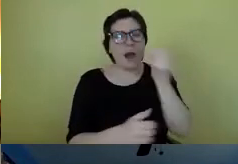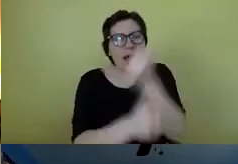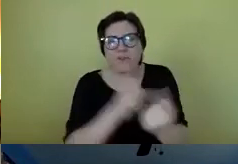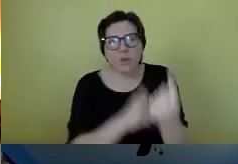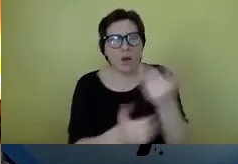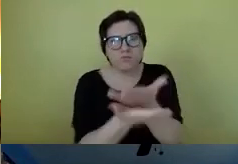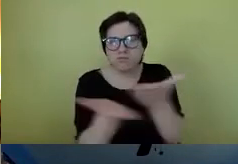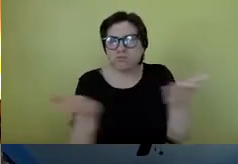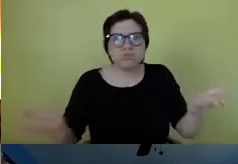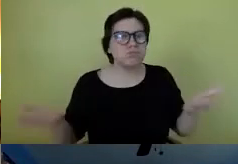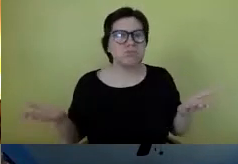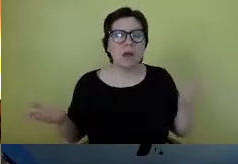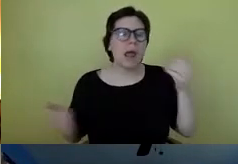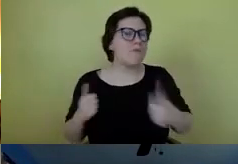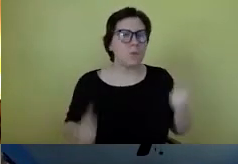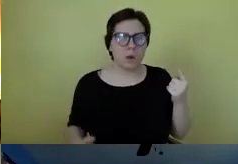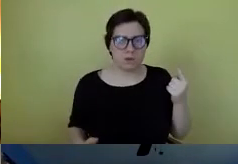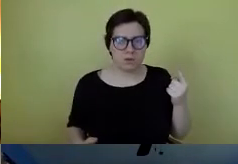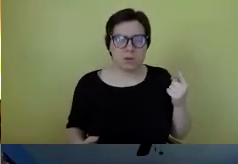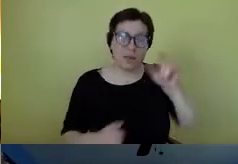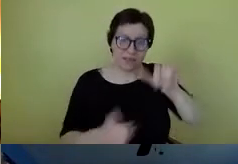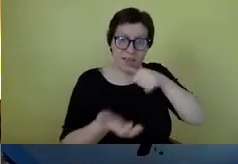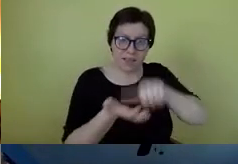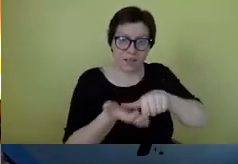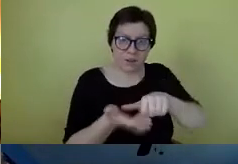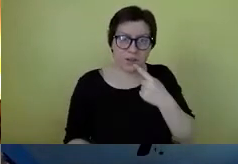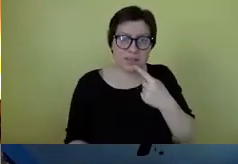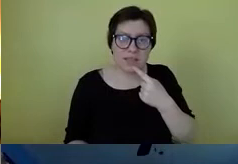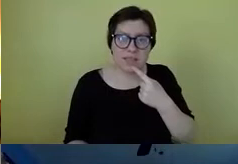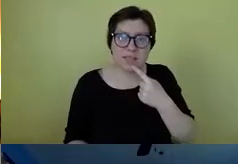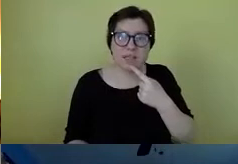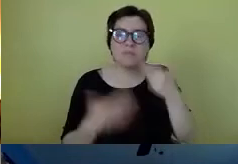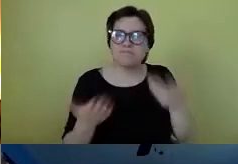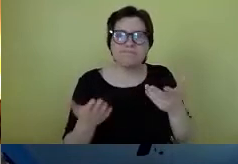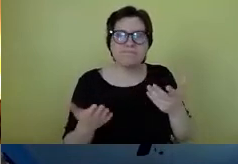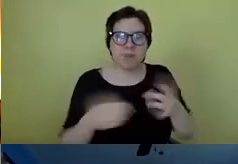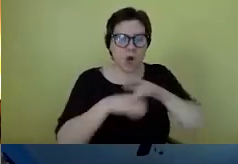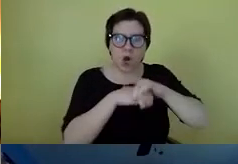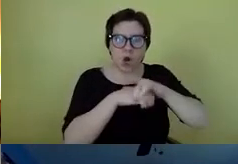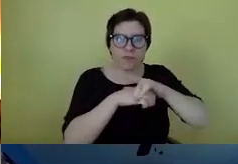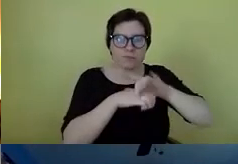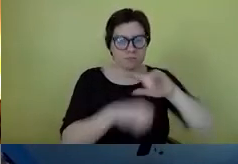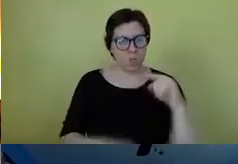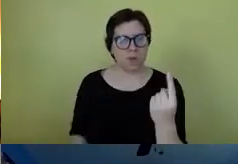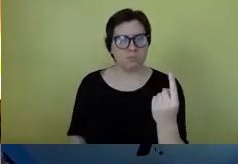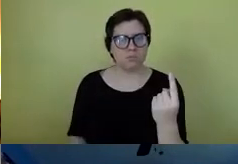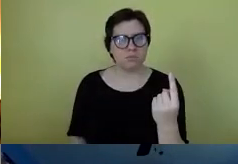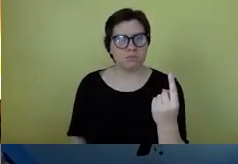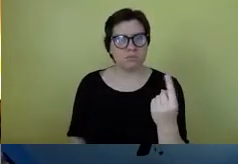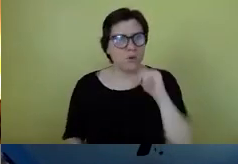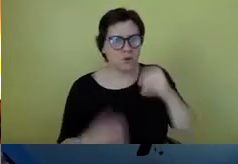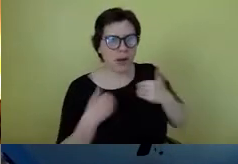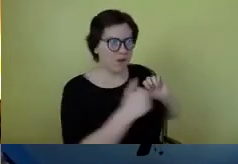And in that letter, he says, look, there is one earth. We don't have a